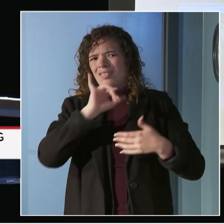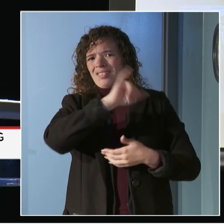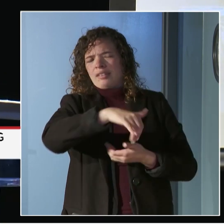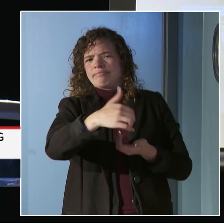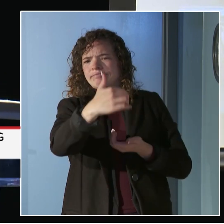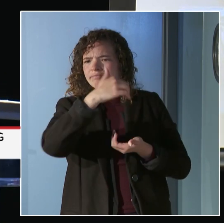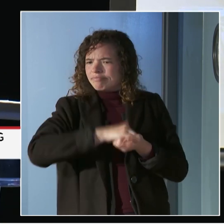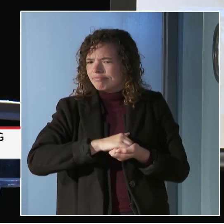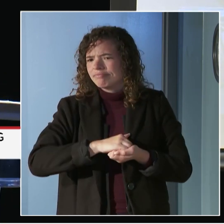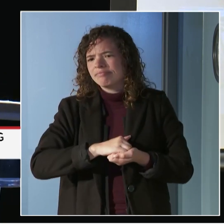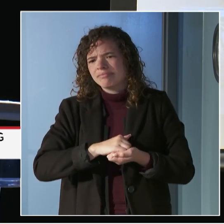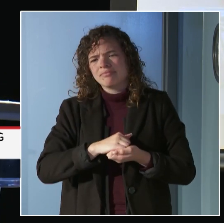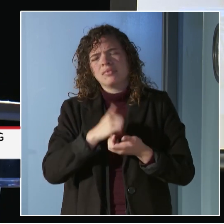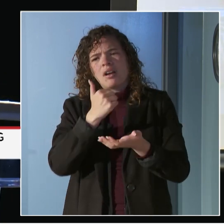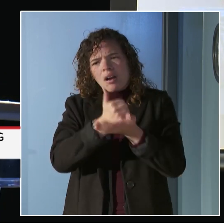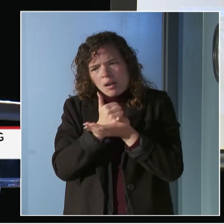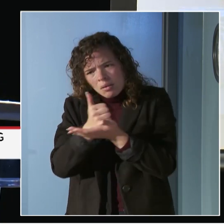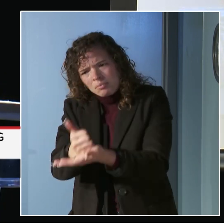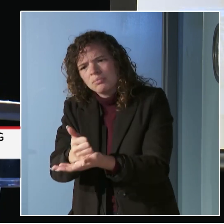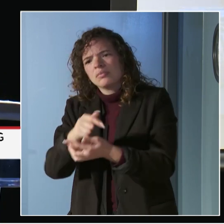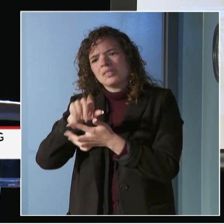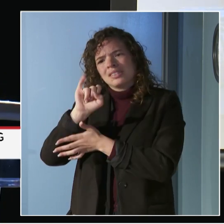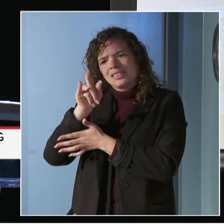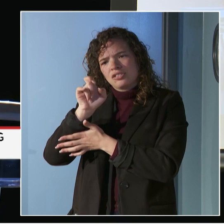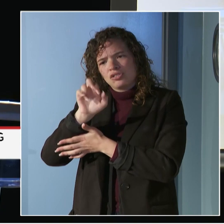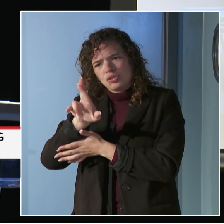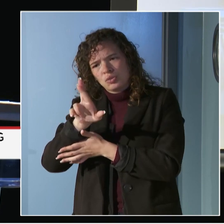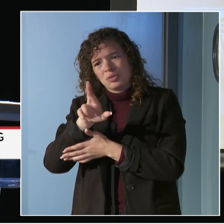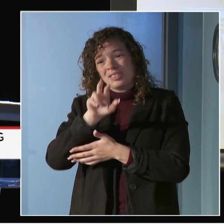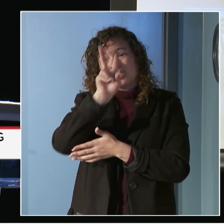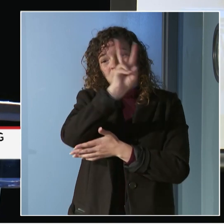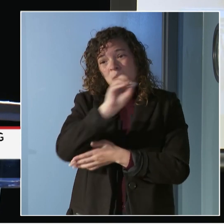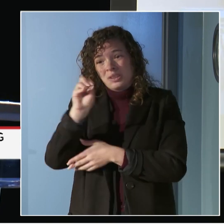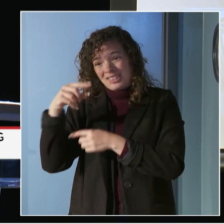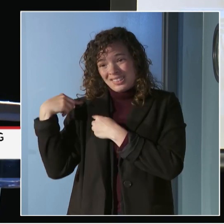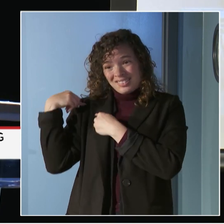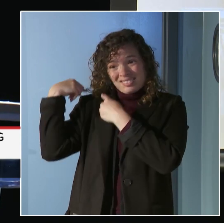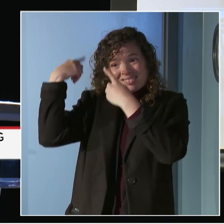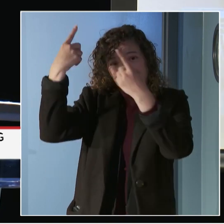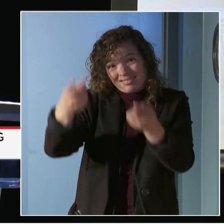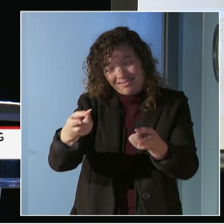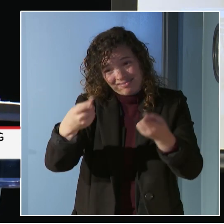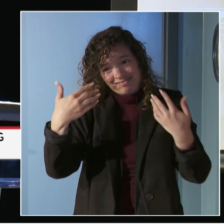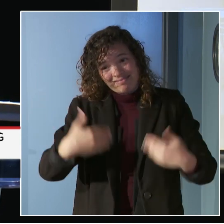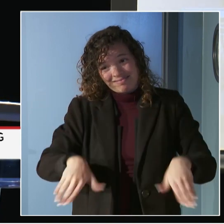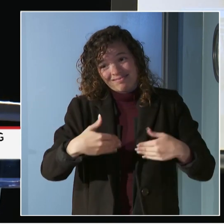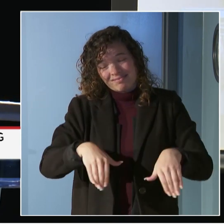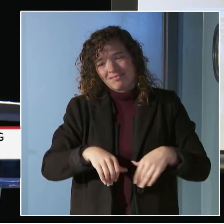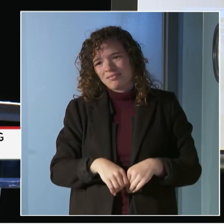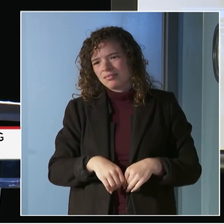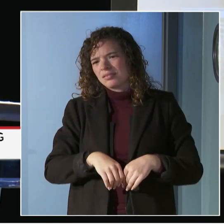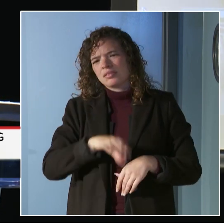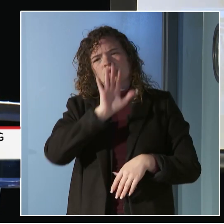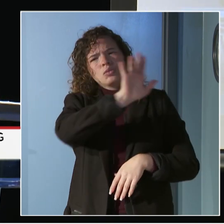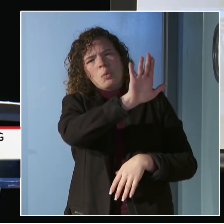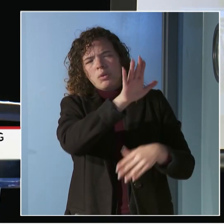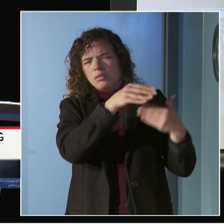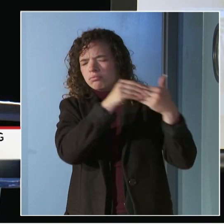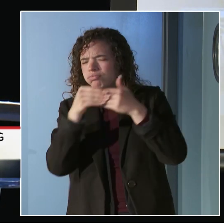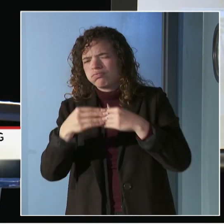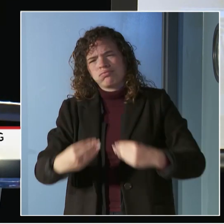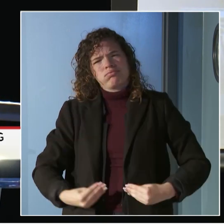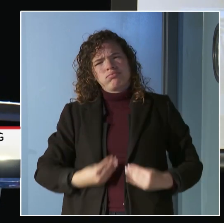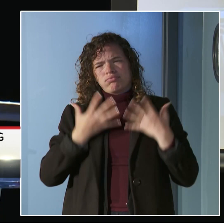doors in 2000. And I'm very inspired by your thoughtful leadership. Thank you. Thank you, Mayor Bowser, for